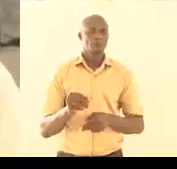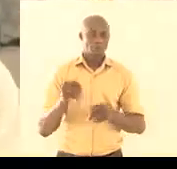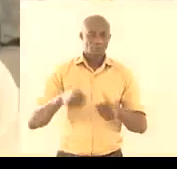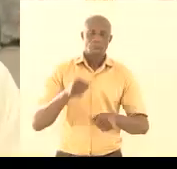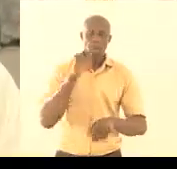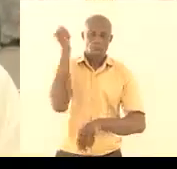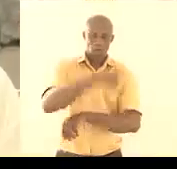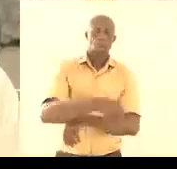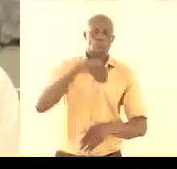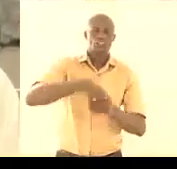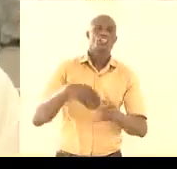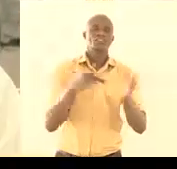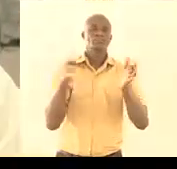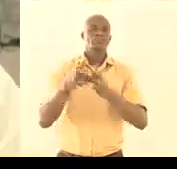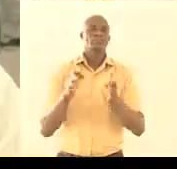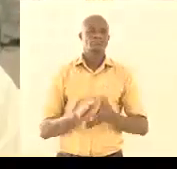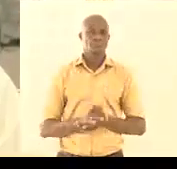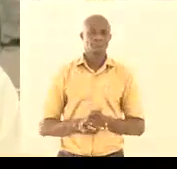been conquered in Jesus.